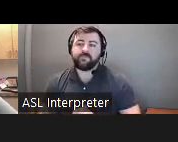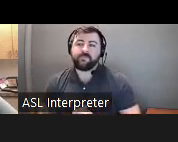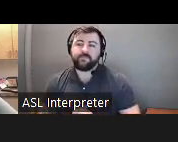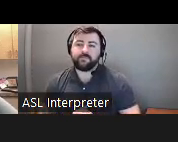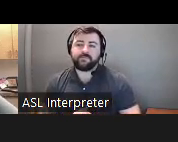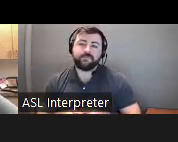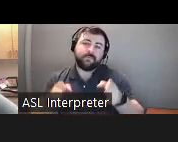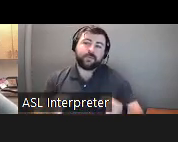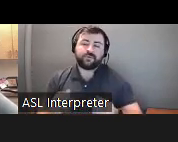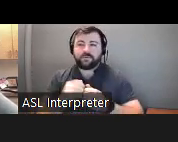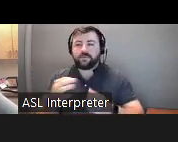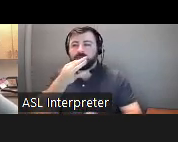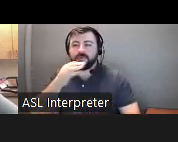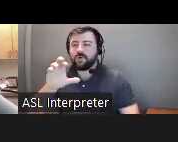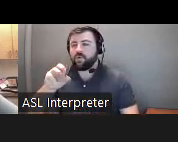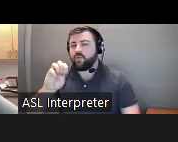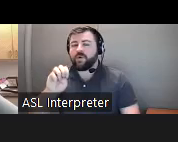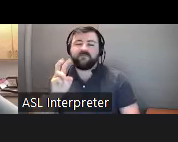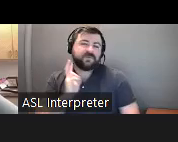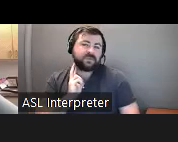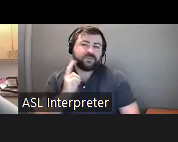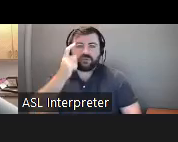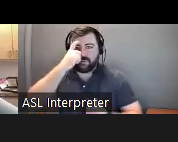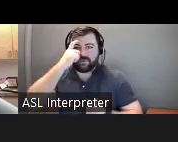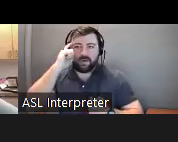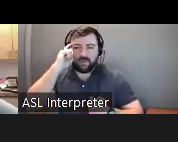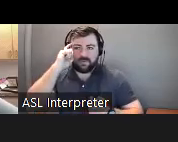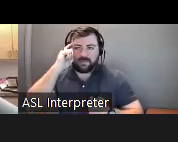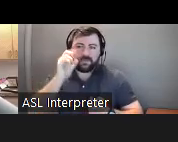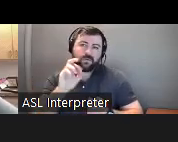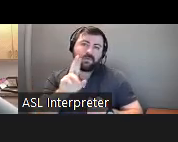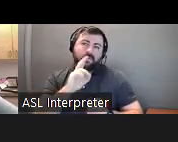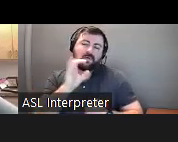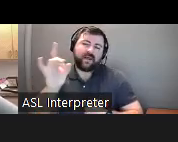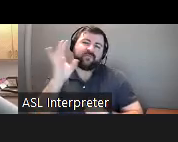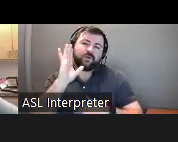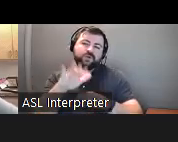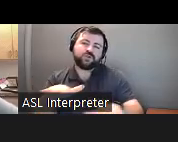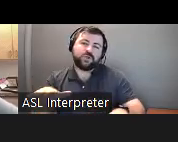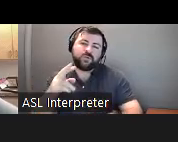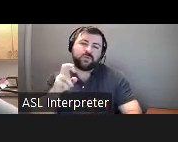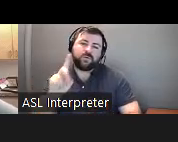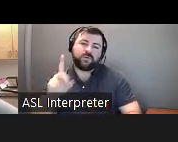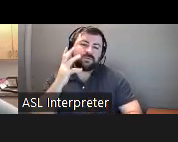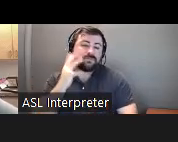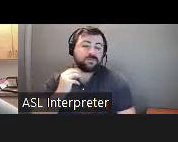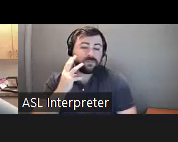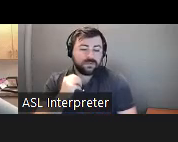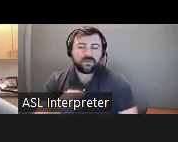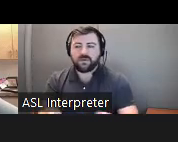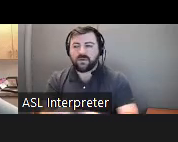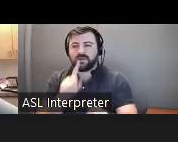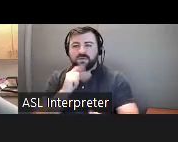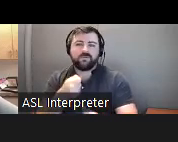Person with expertise in crime victimization, trauma, or adverse childhood experiences as they